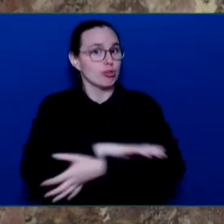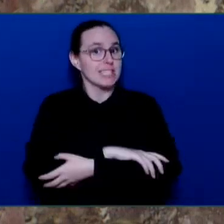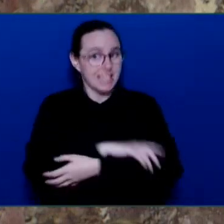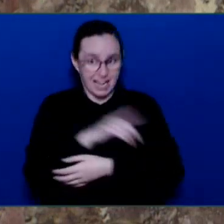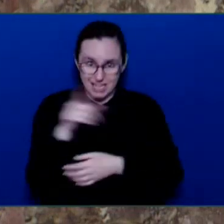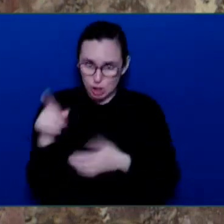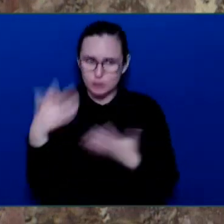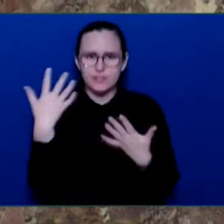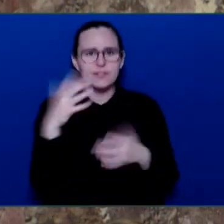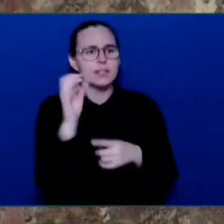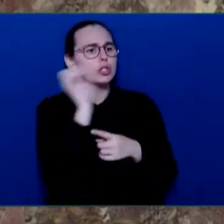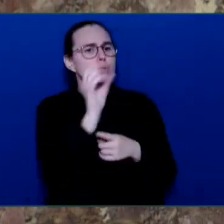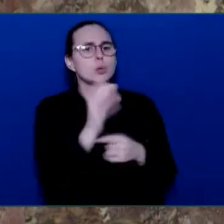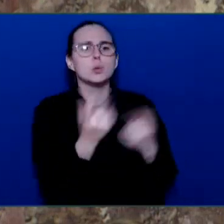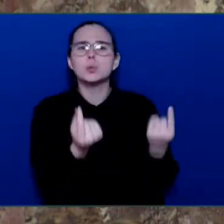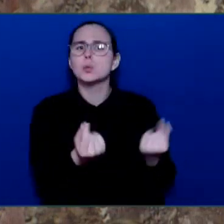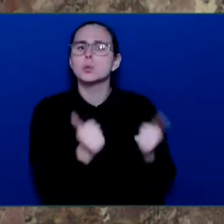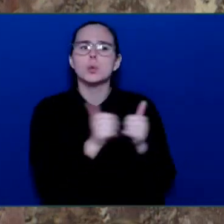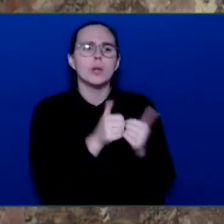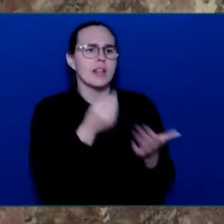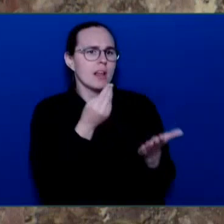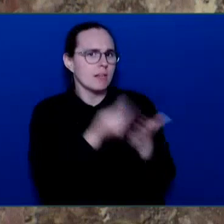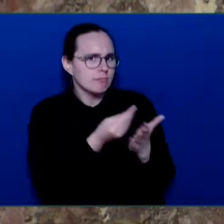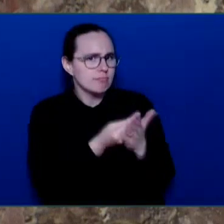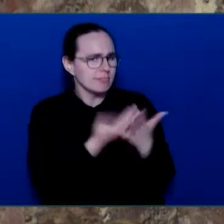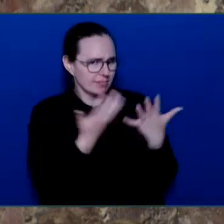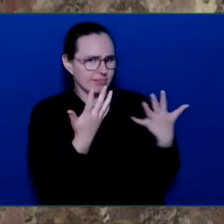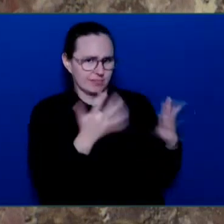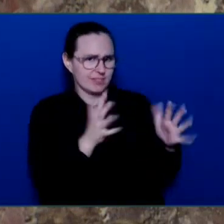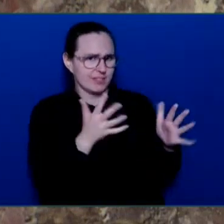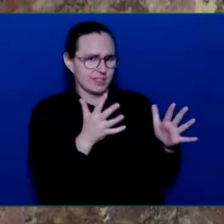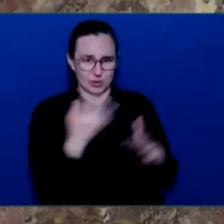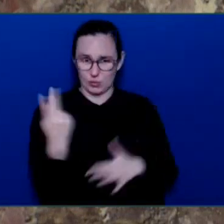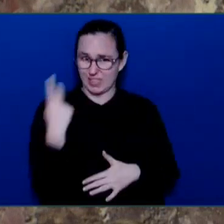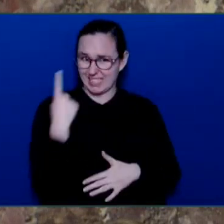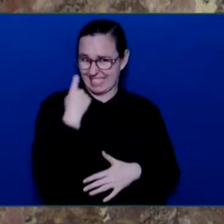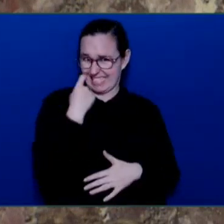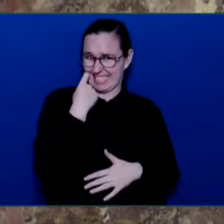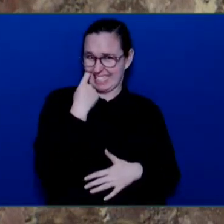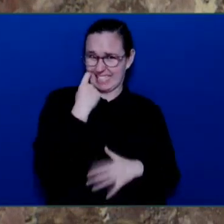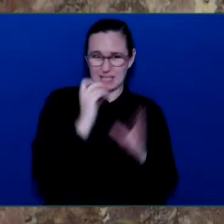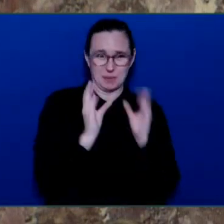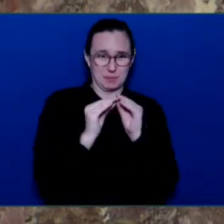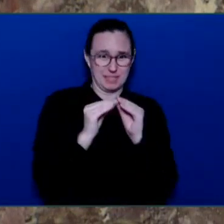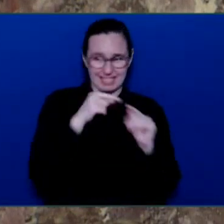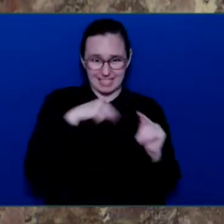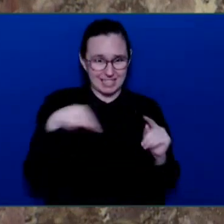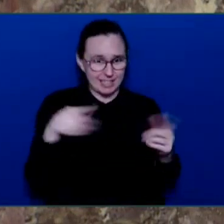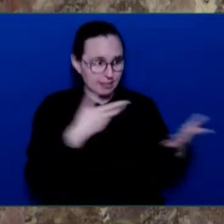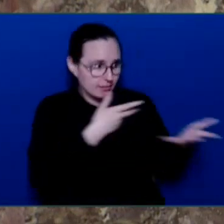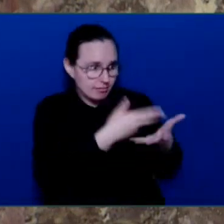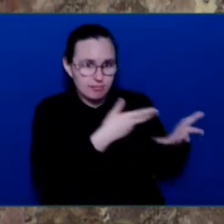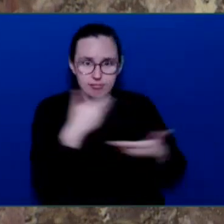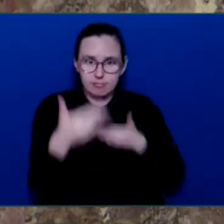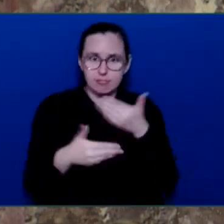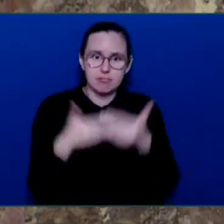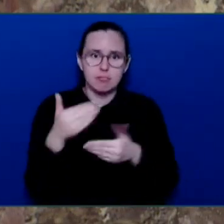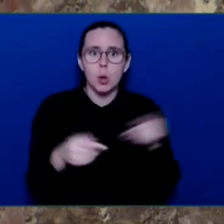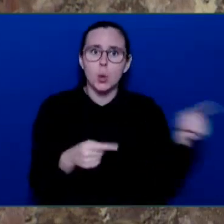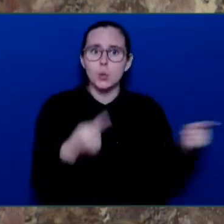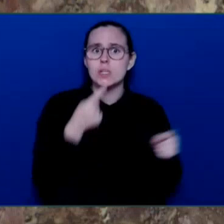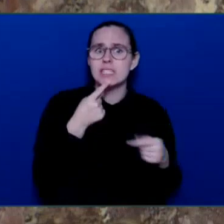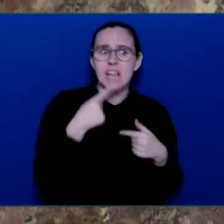somehow suggest that we don't care, or that we're not interested, or they're not doing anything, is just wrong, and the member knows